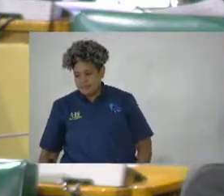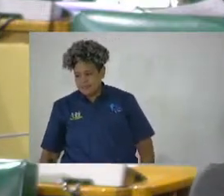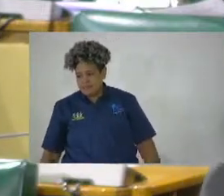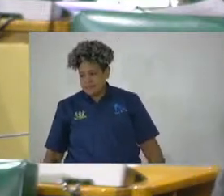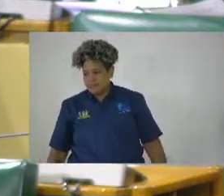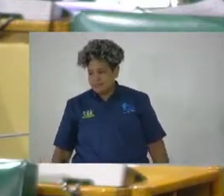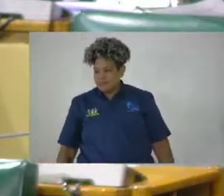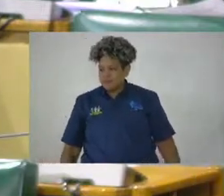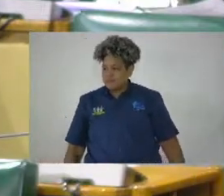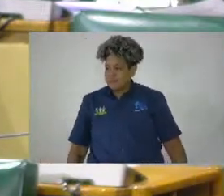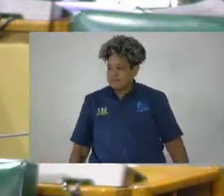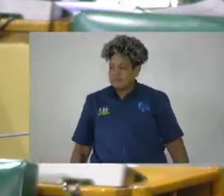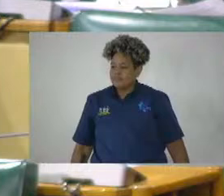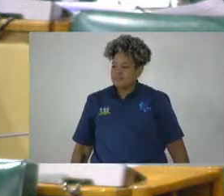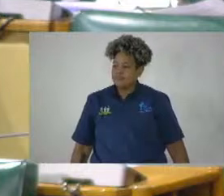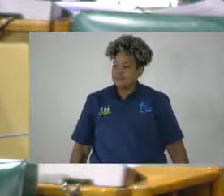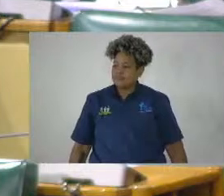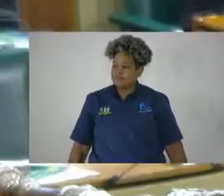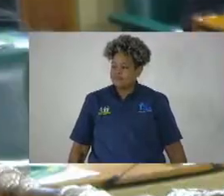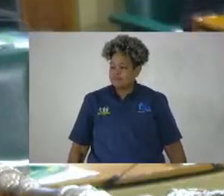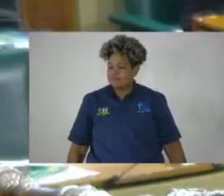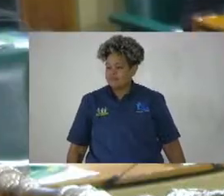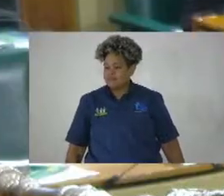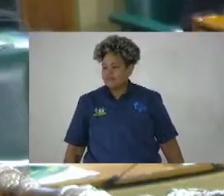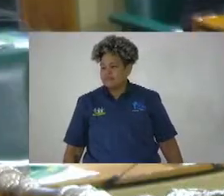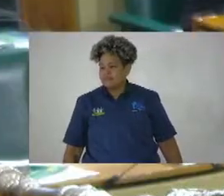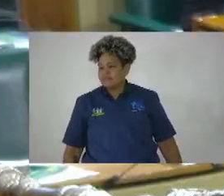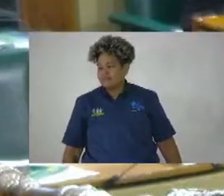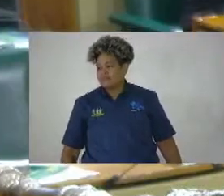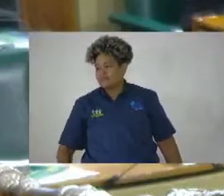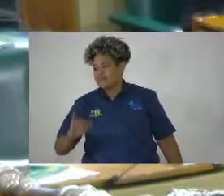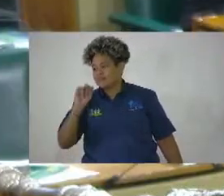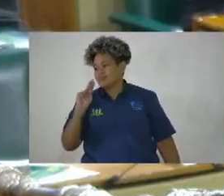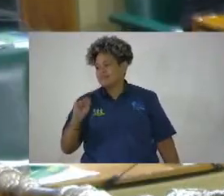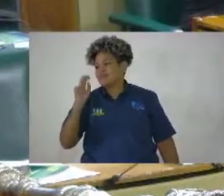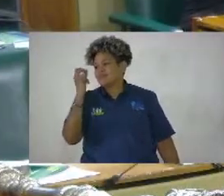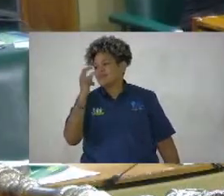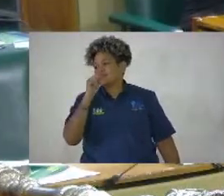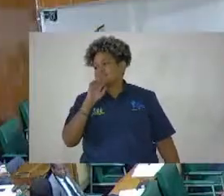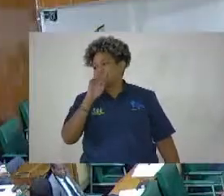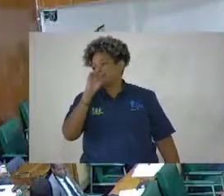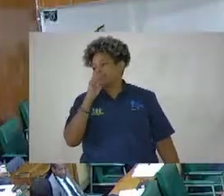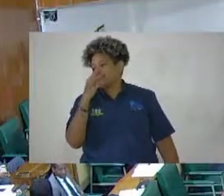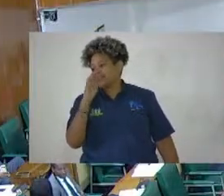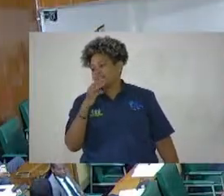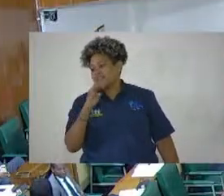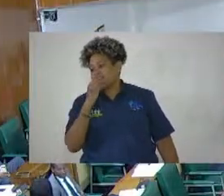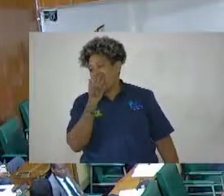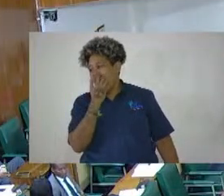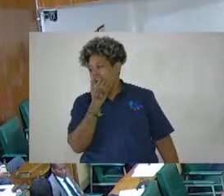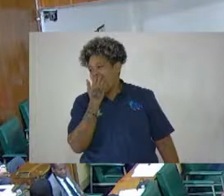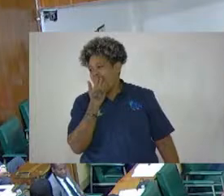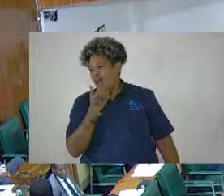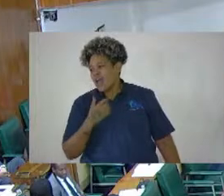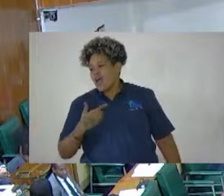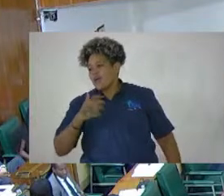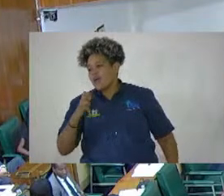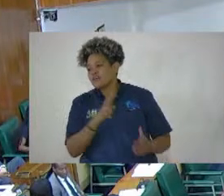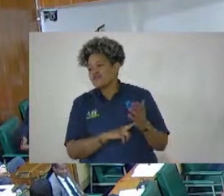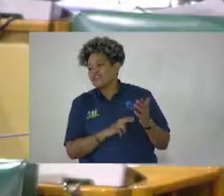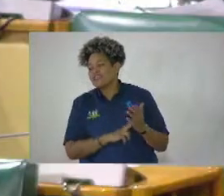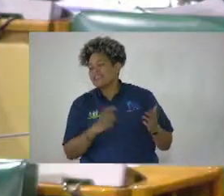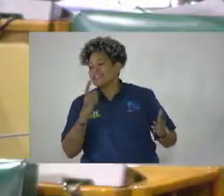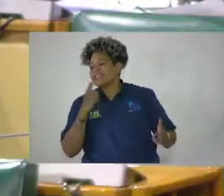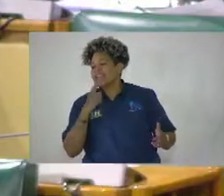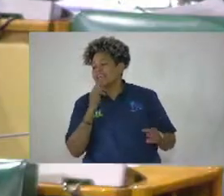Yes. And I wanted to read the first paragraph of the report because what it said,